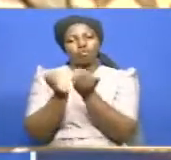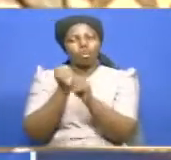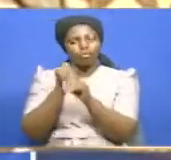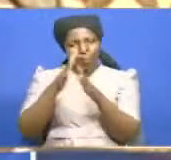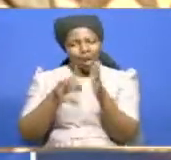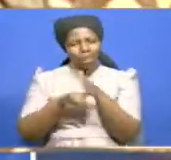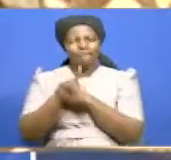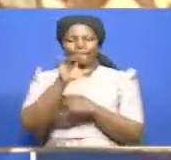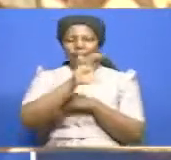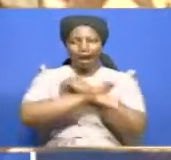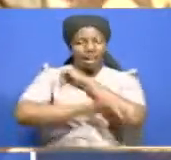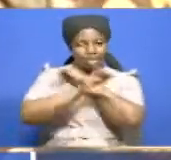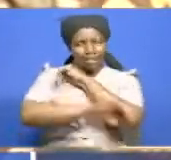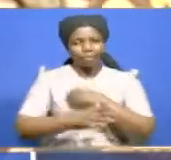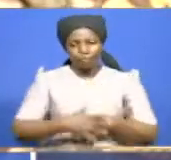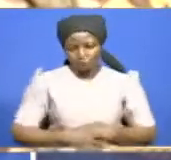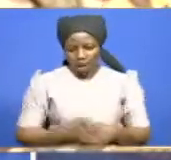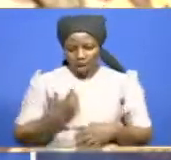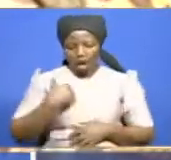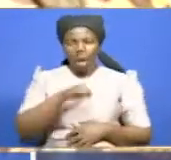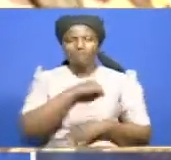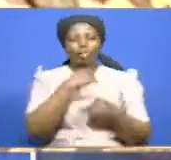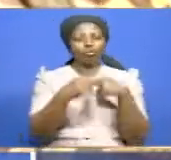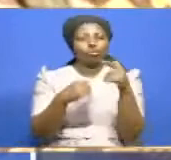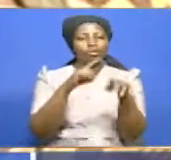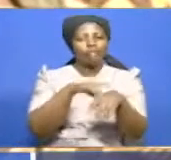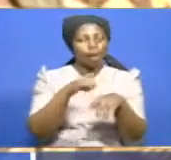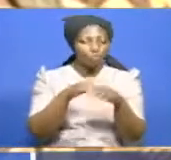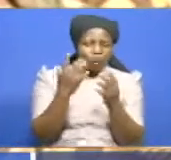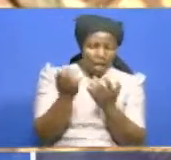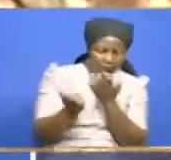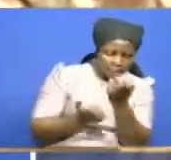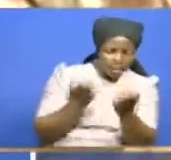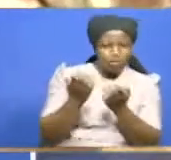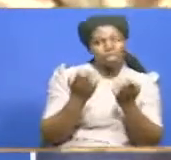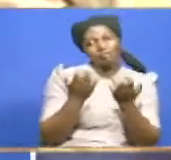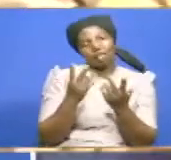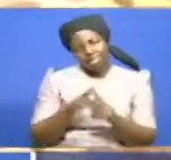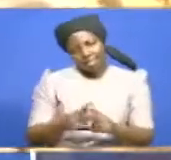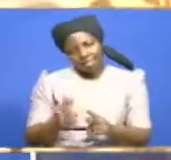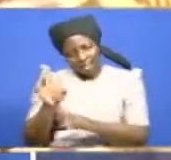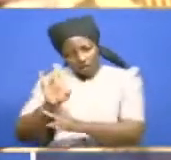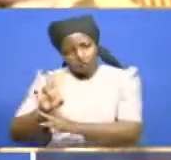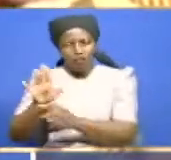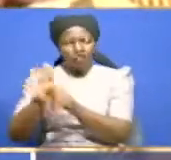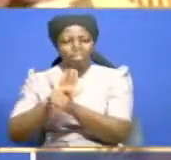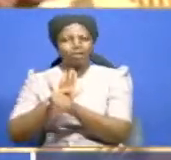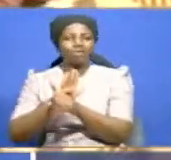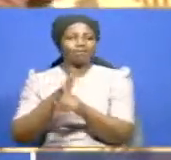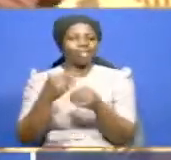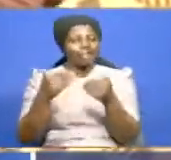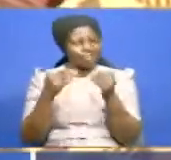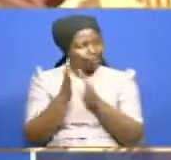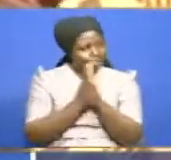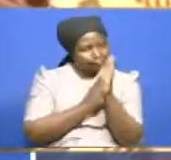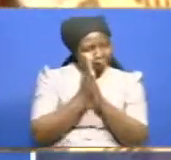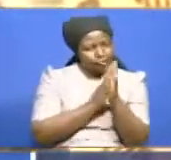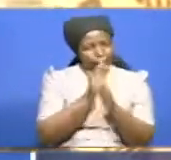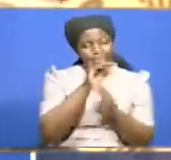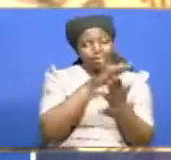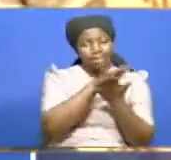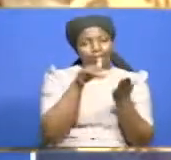continue as we evaluate the usefulness and the use and the interest of these centers. We will